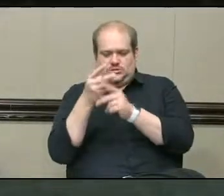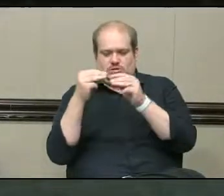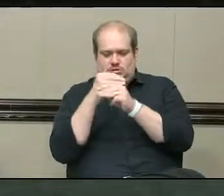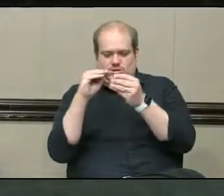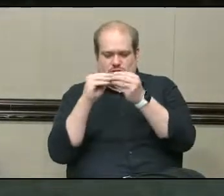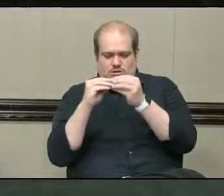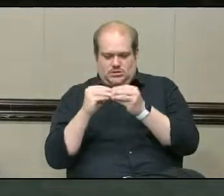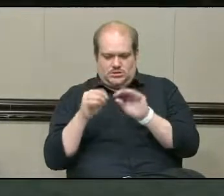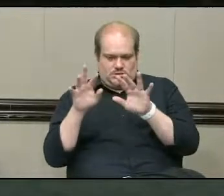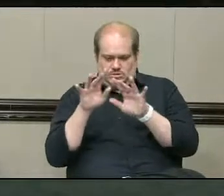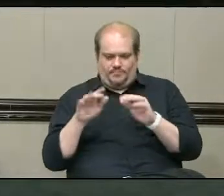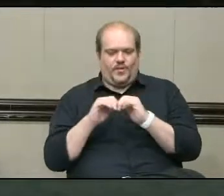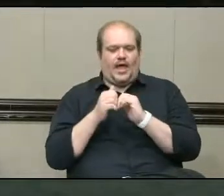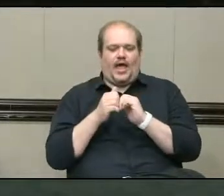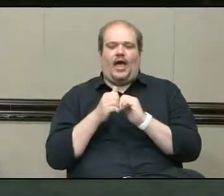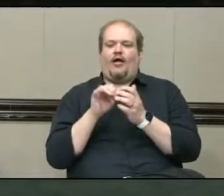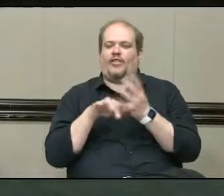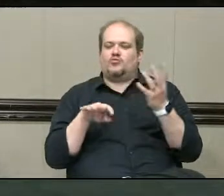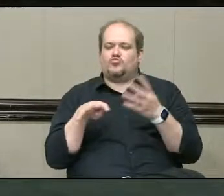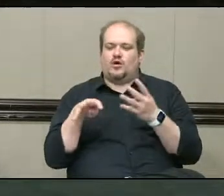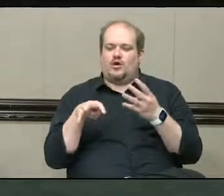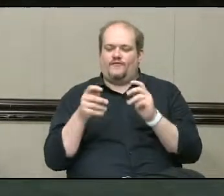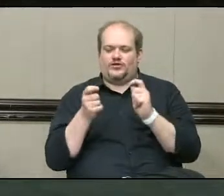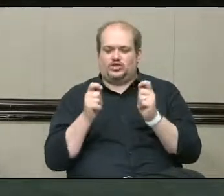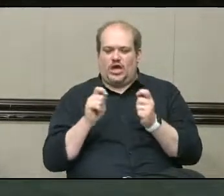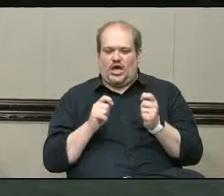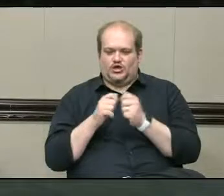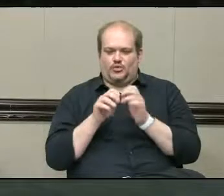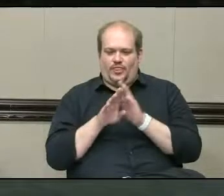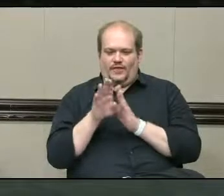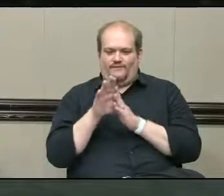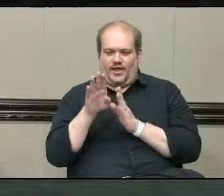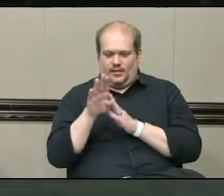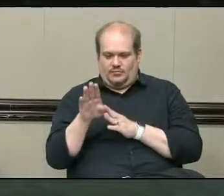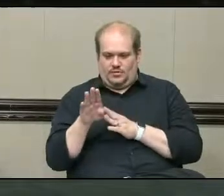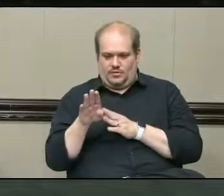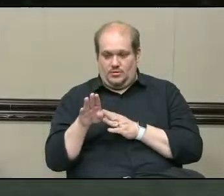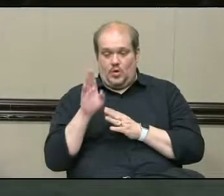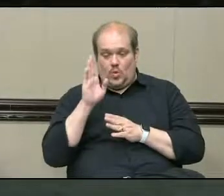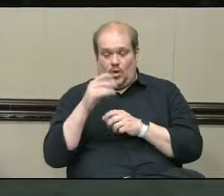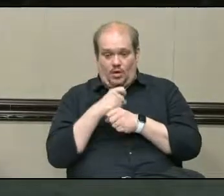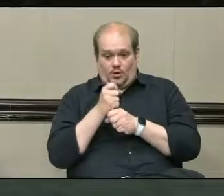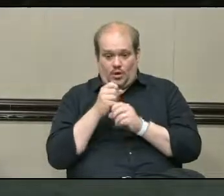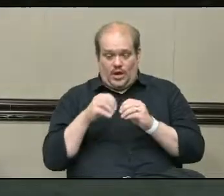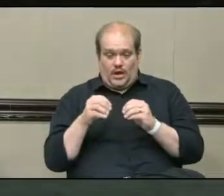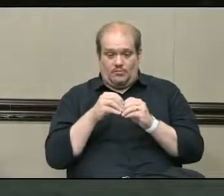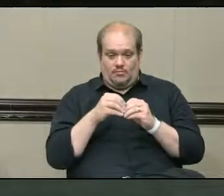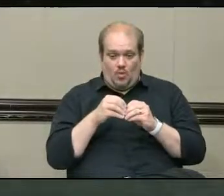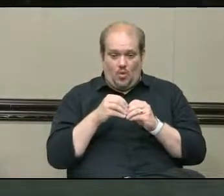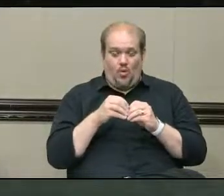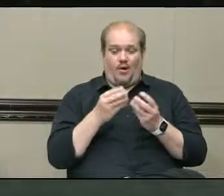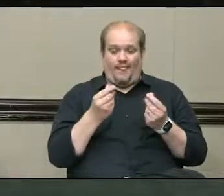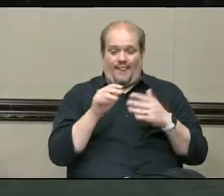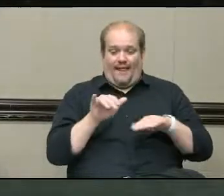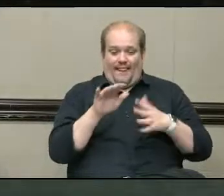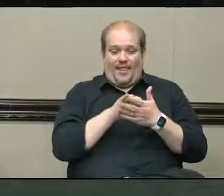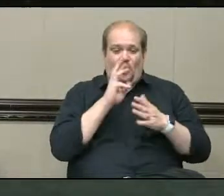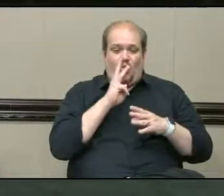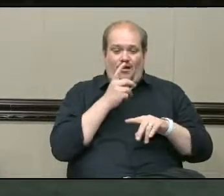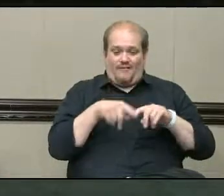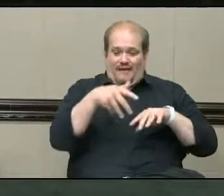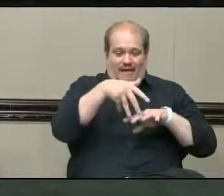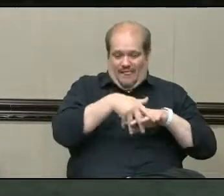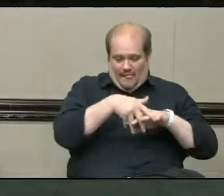calculations of how has that runoff changed with their development. Are they creating more impervious space, so you're going to have higher amounts